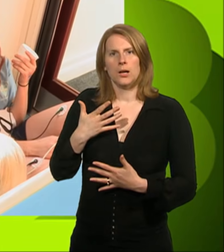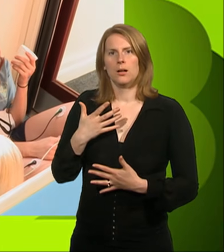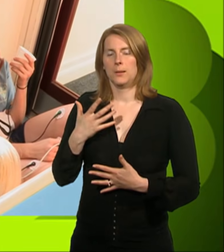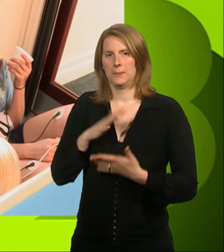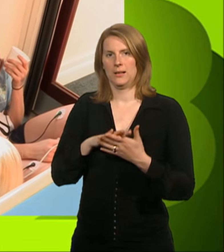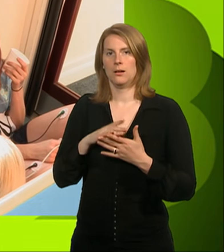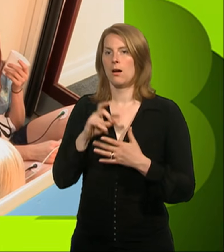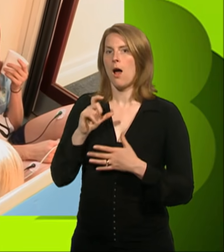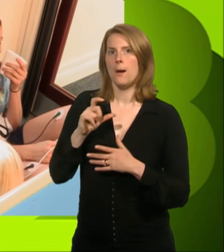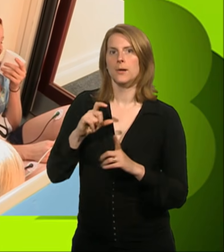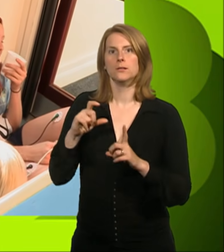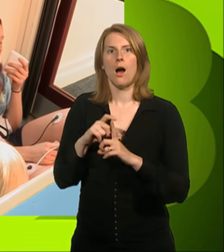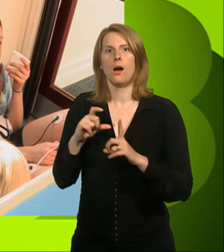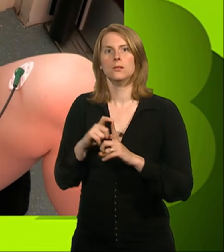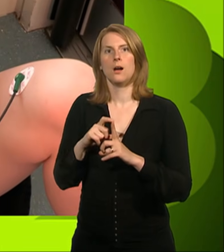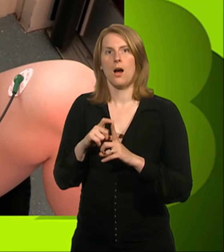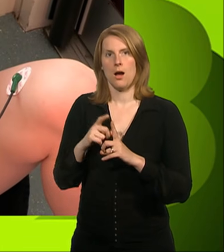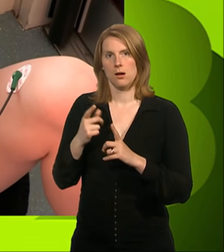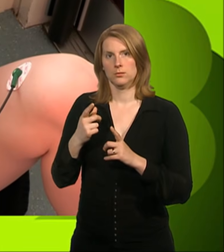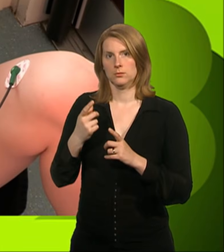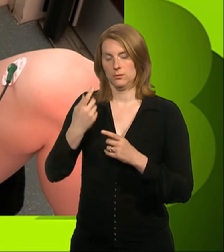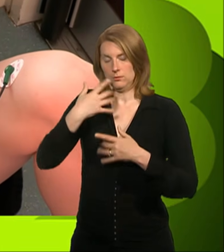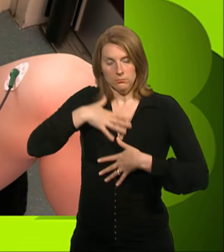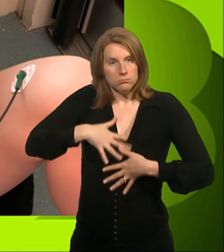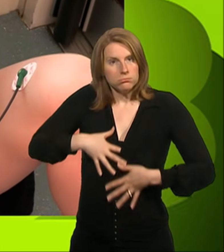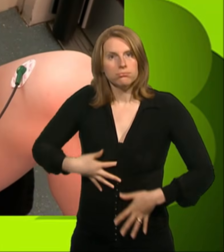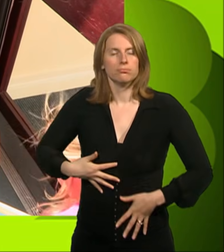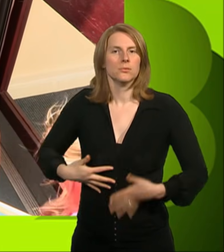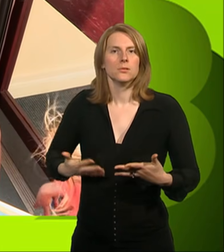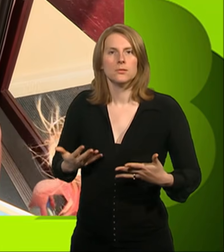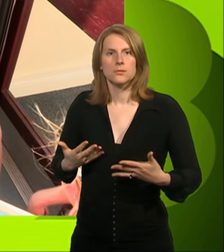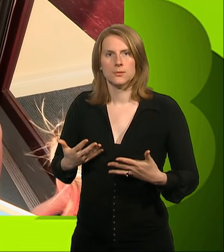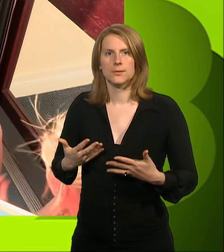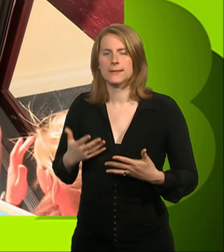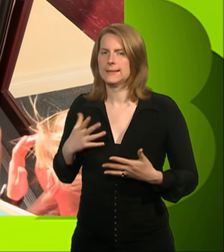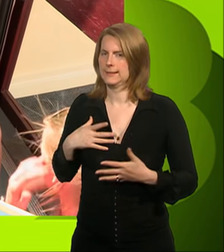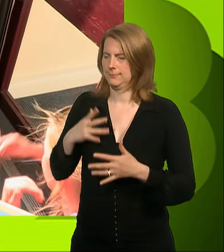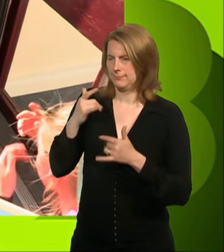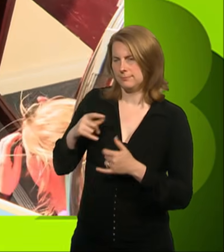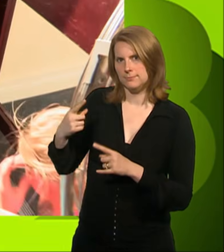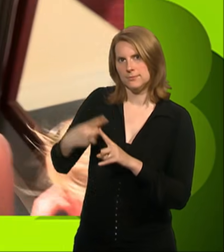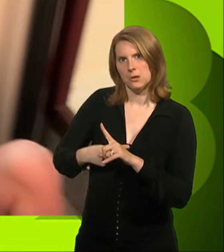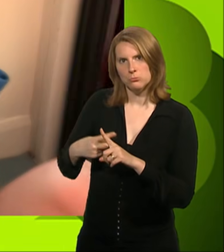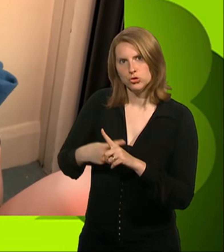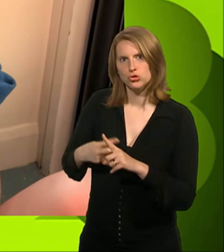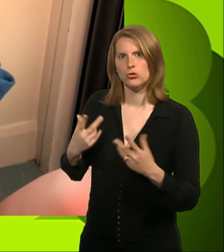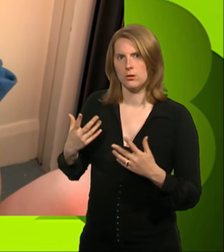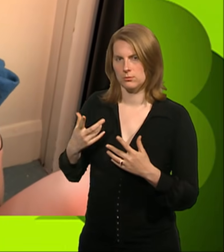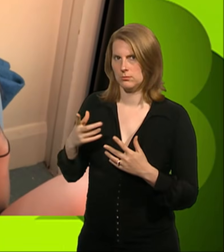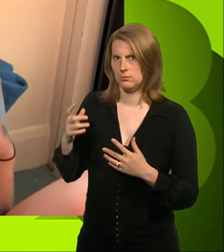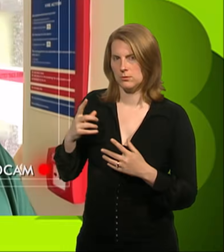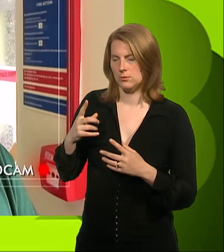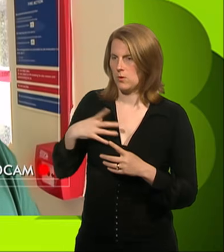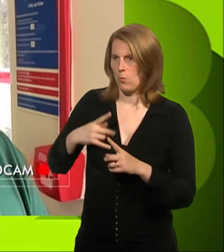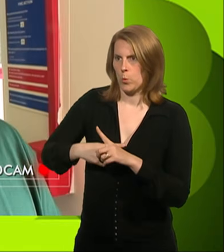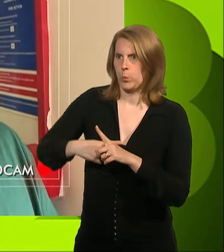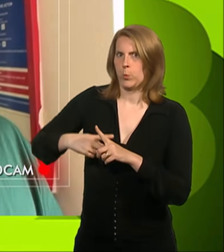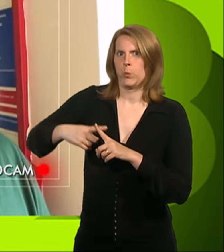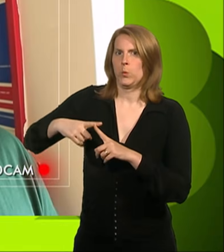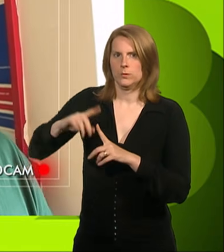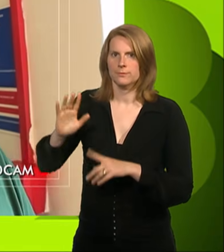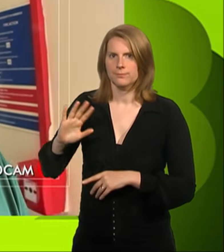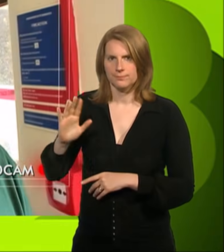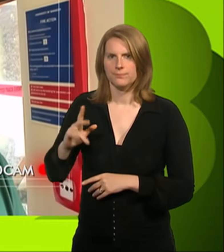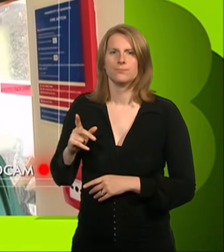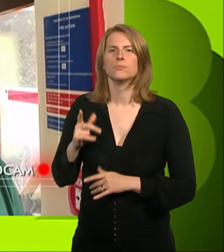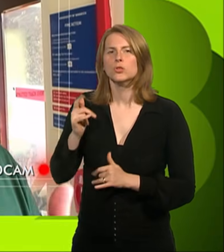hotter. It's great to see Ivana taking part in sport despite her asthma, but Jan hasn't quite finished with her yet. She's checking her